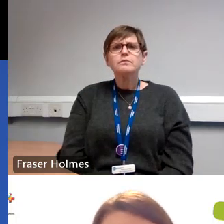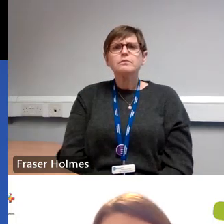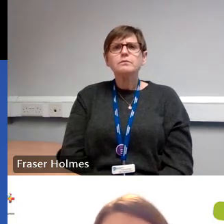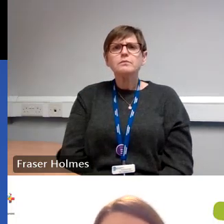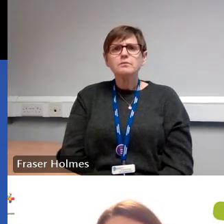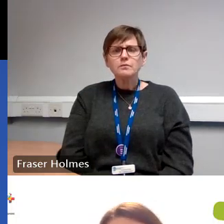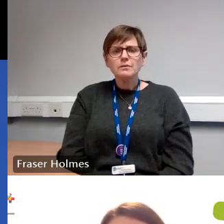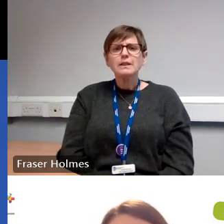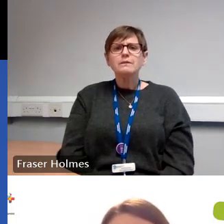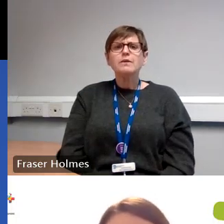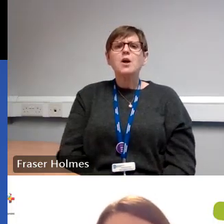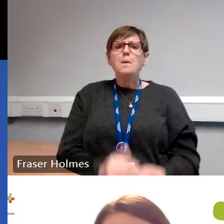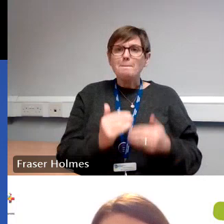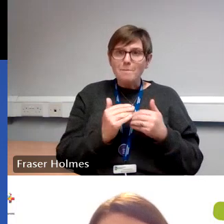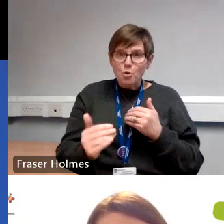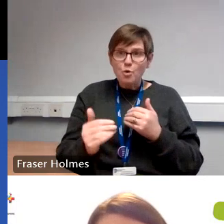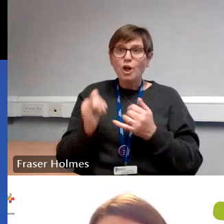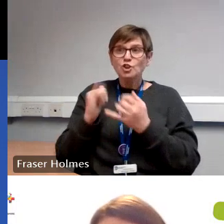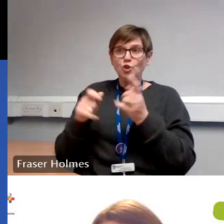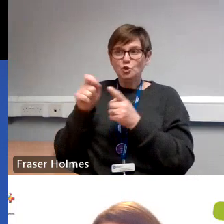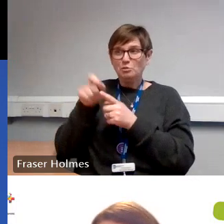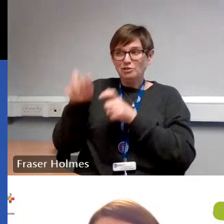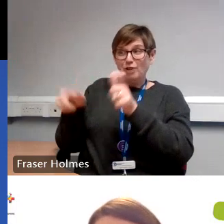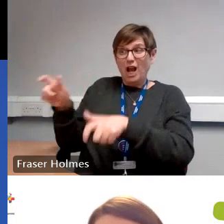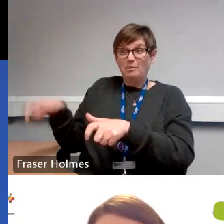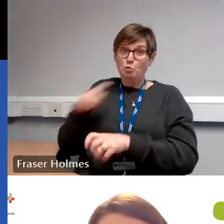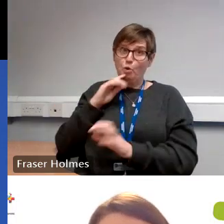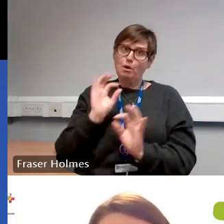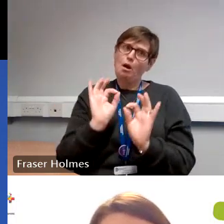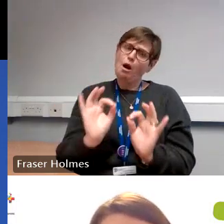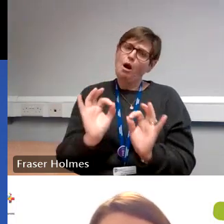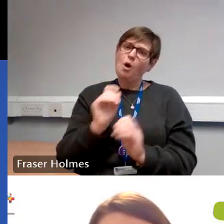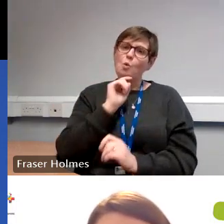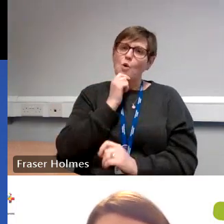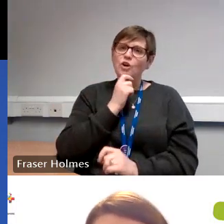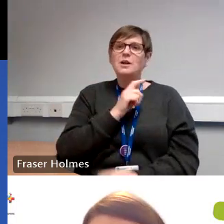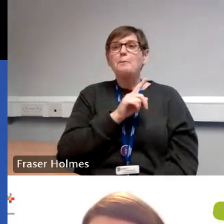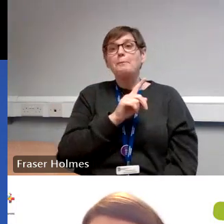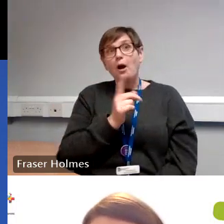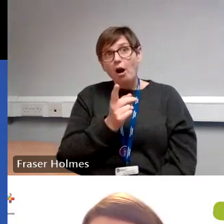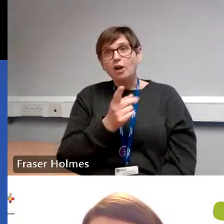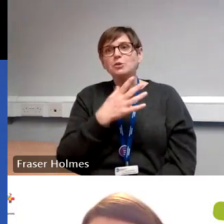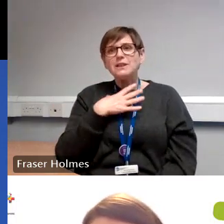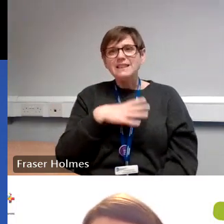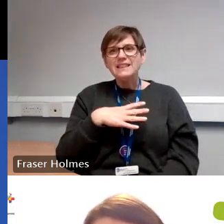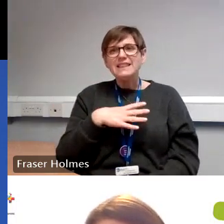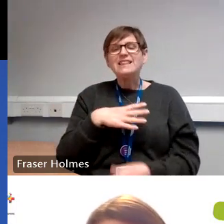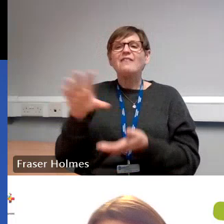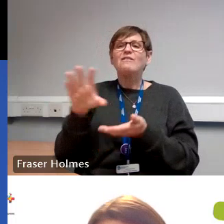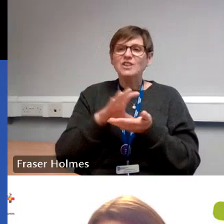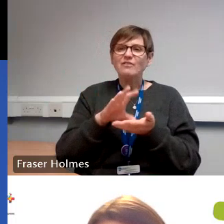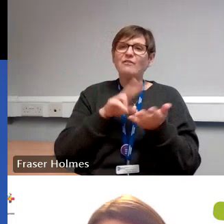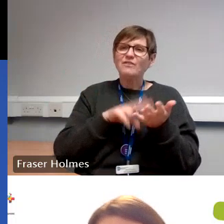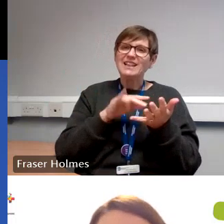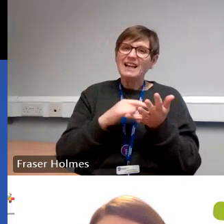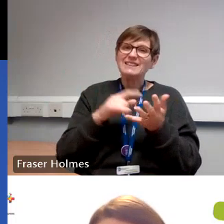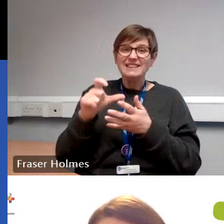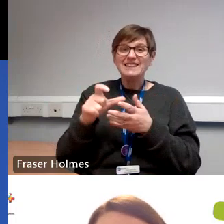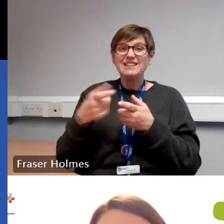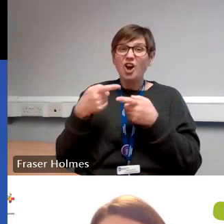Definitely more social prescribers, that'd be good. Yes, but I think we need the VCSE funding for VCSEs to go alongside